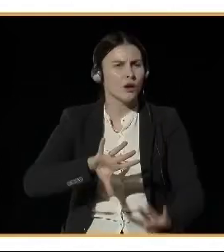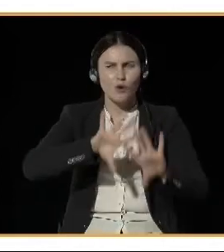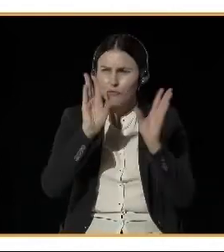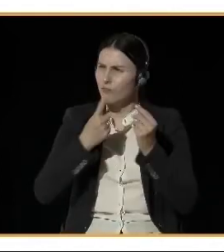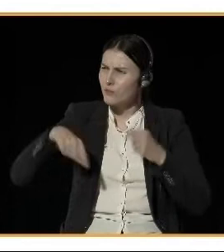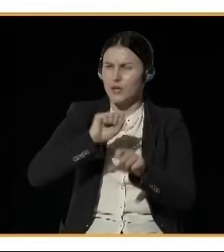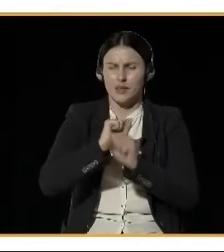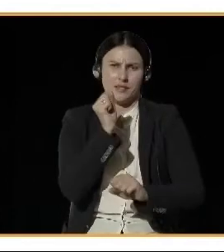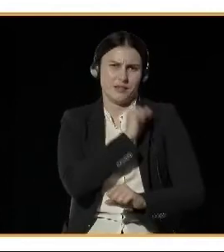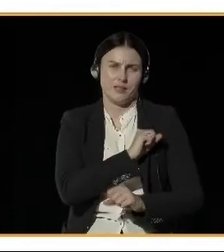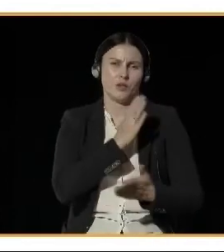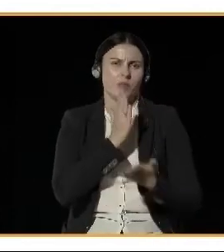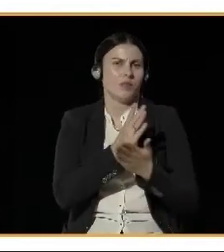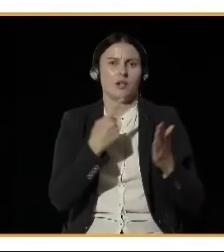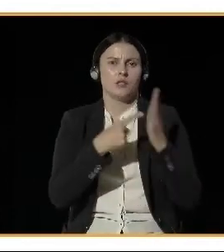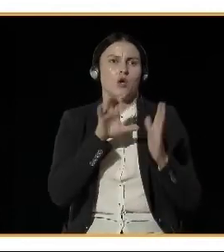Even now, we